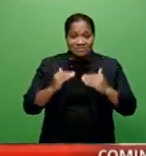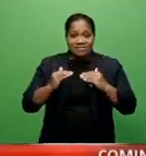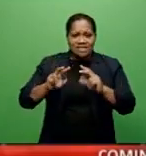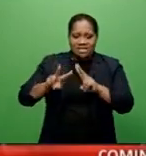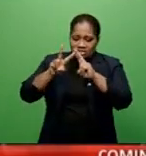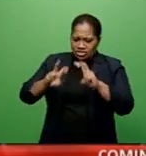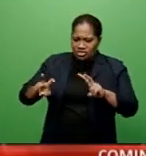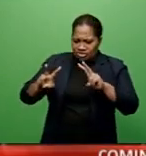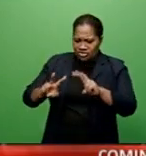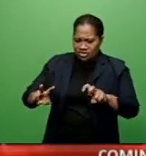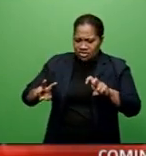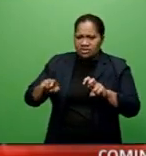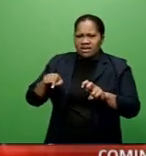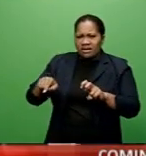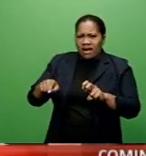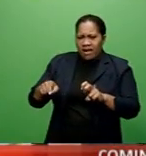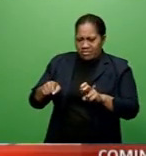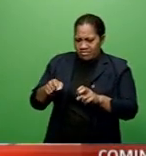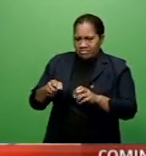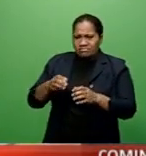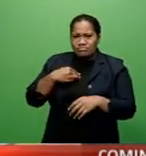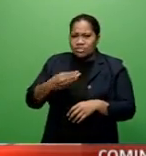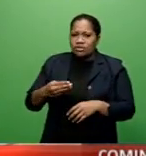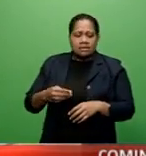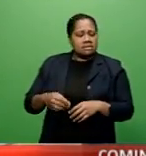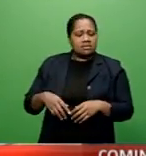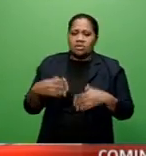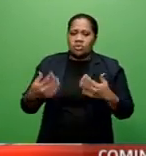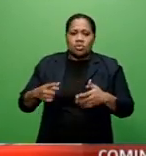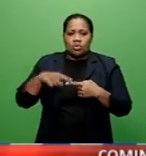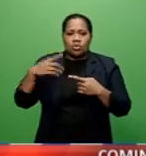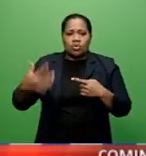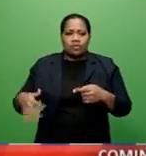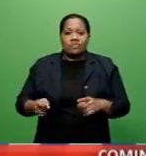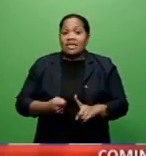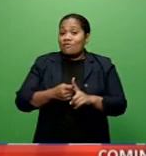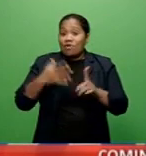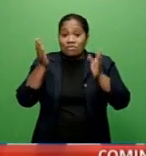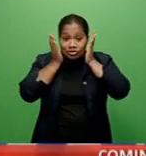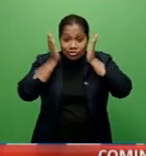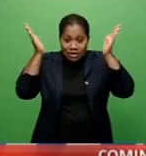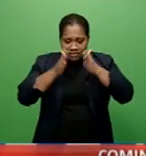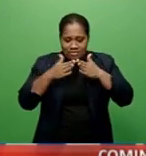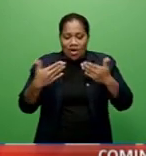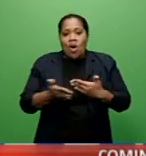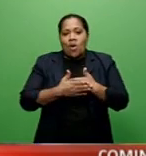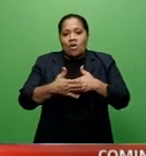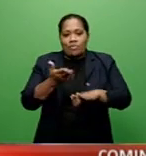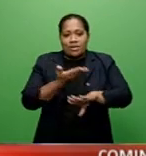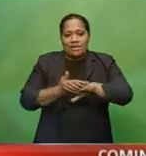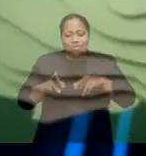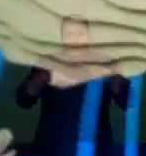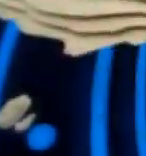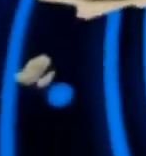rescue missions costly, says Fiji Navy. And former chef opens new restaurant.